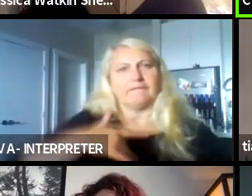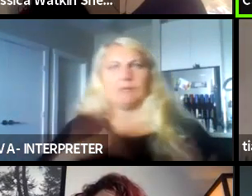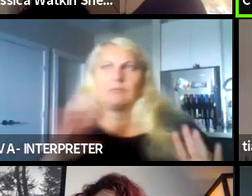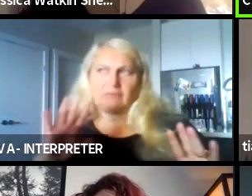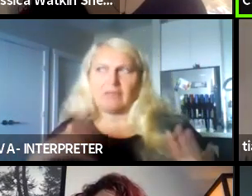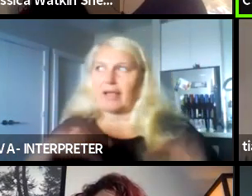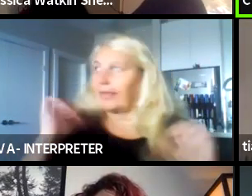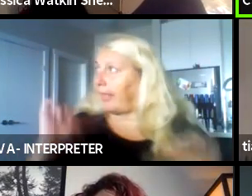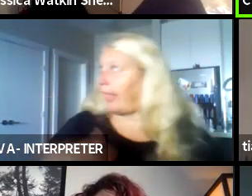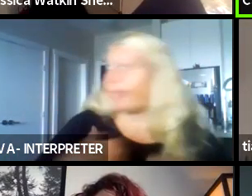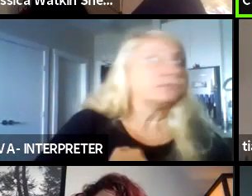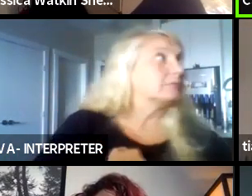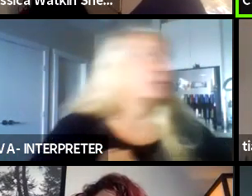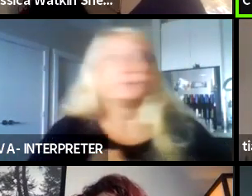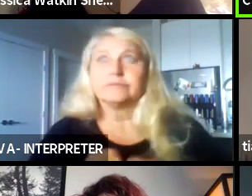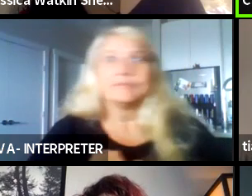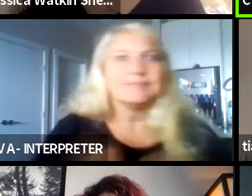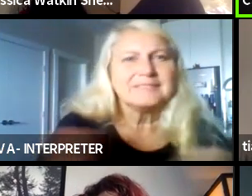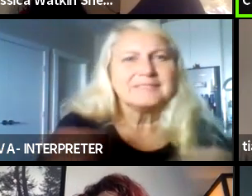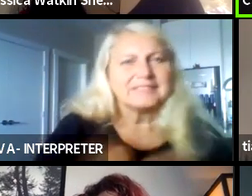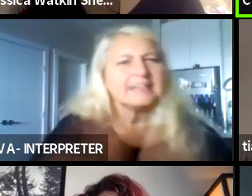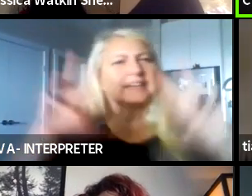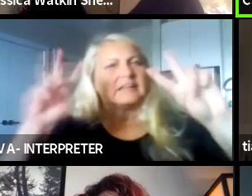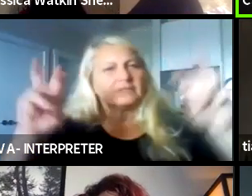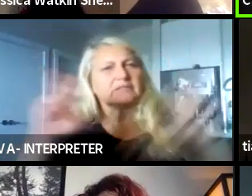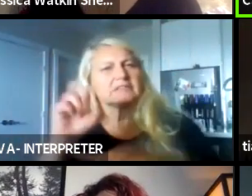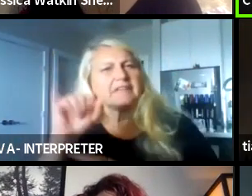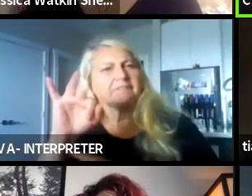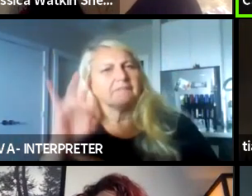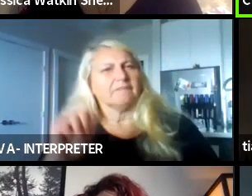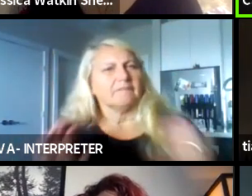These are like they're accessibility practices.